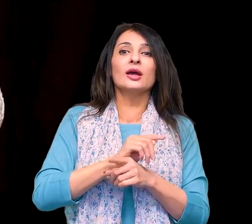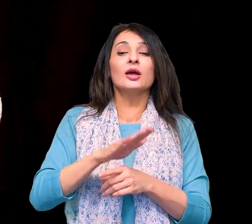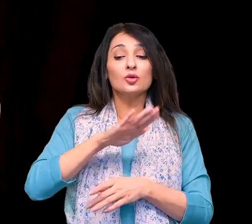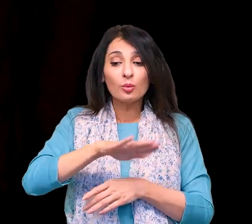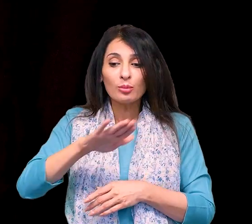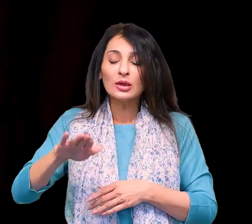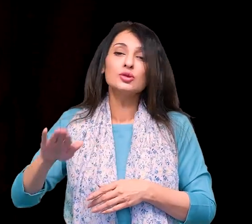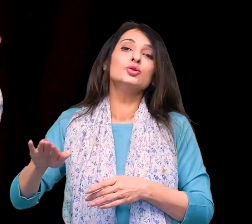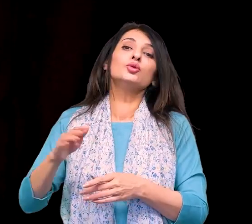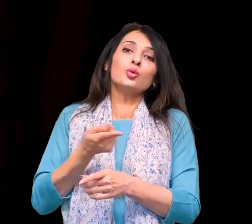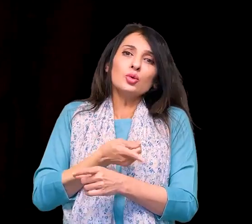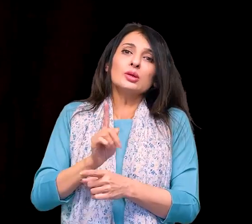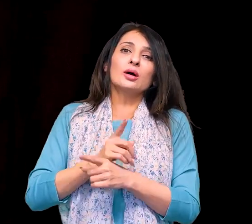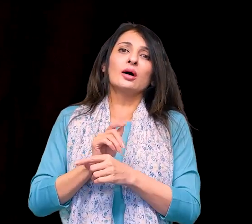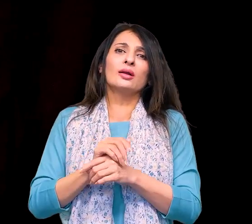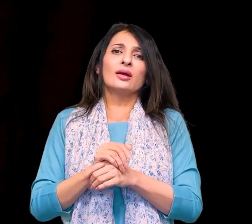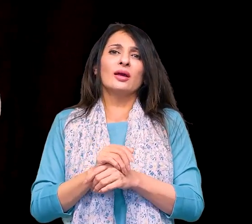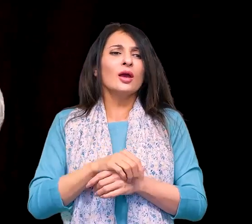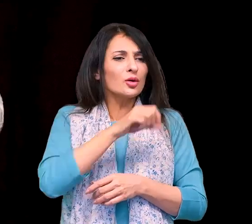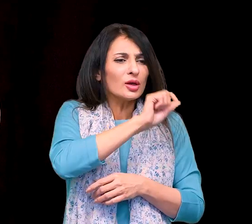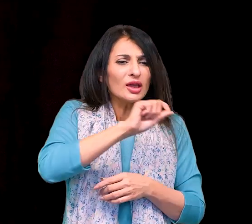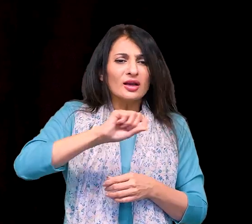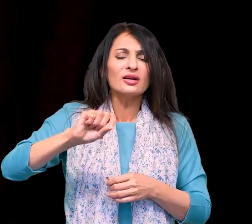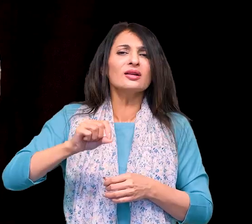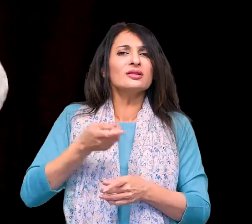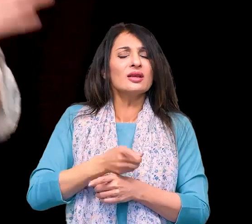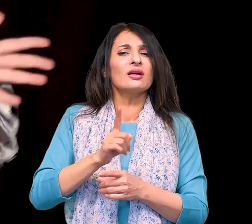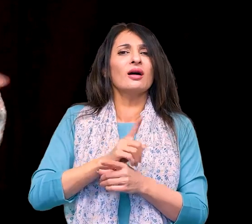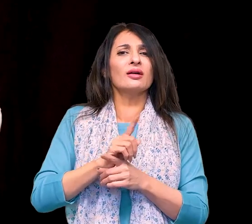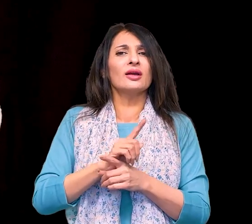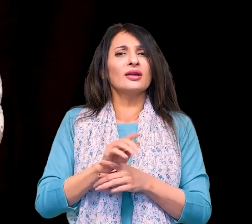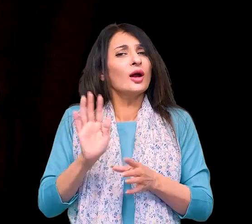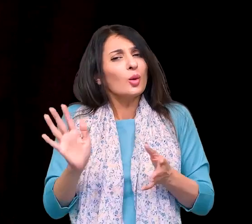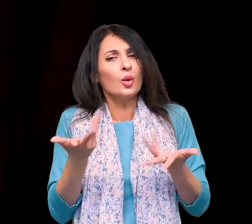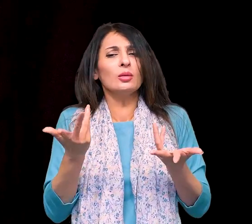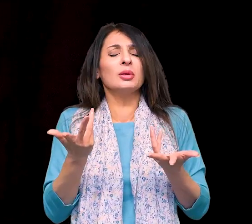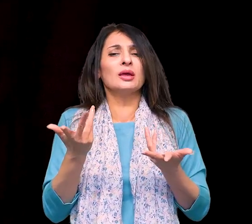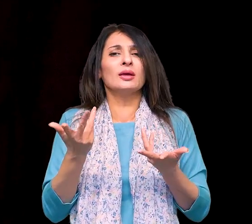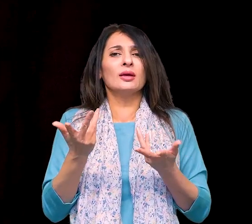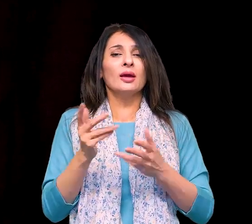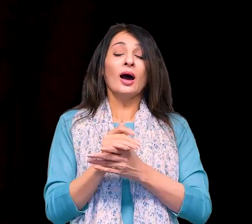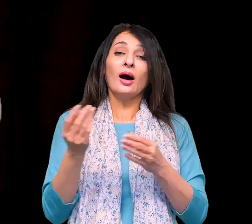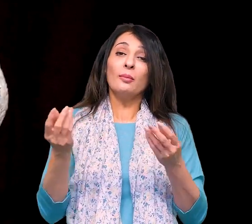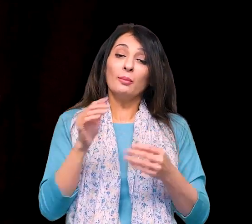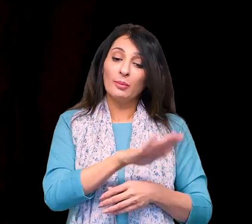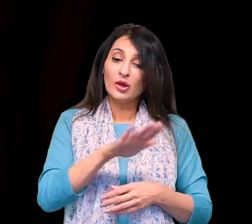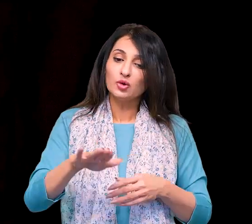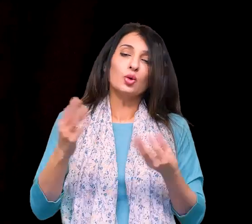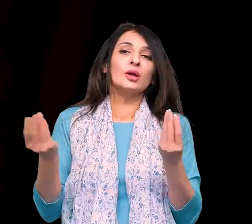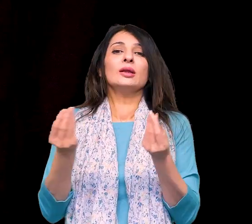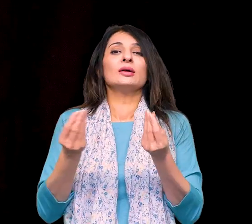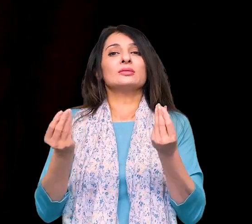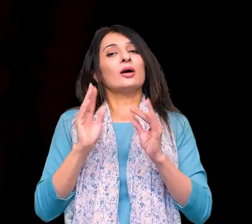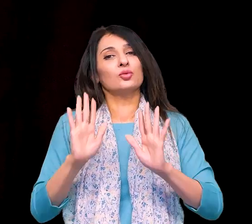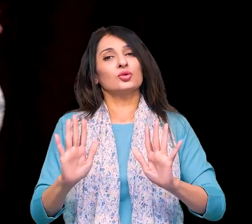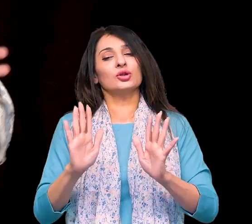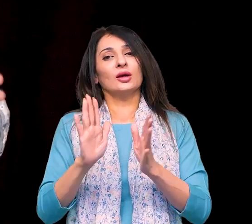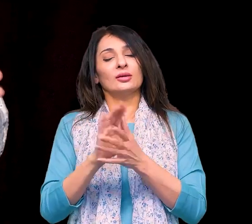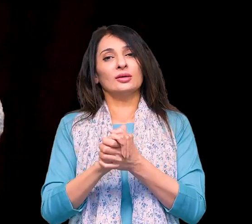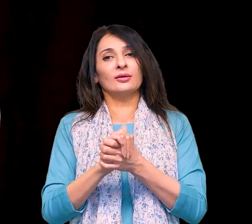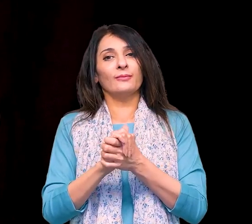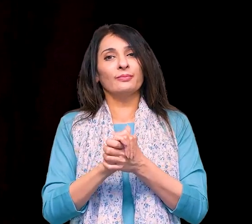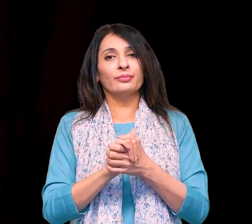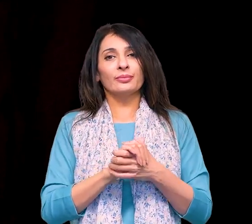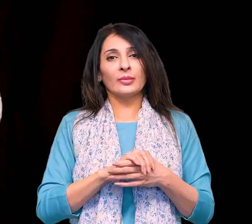it's homeschooling, talking to them in English, teaching them herself, whatever she does, she will figure out a way. Whereas an educated dad